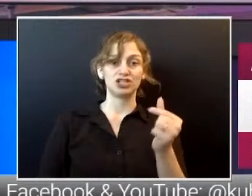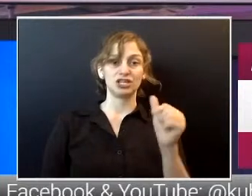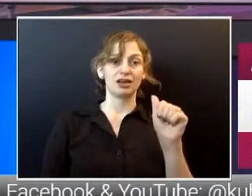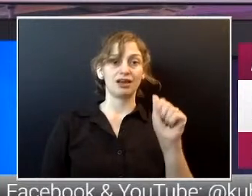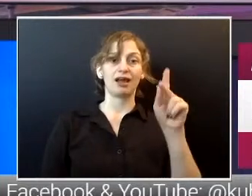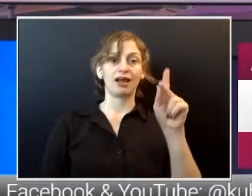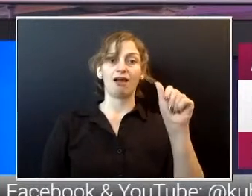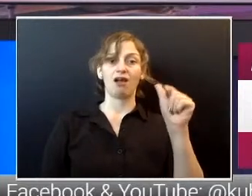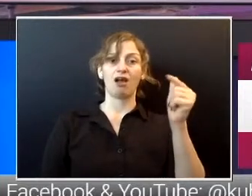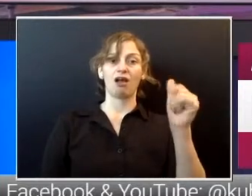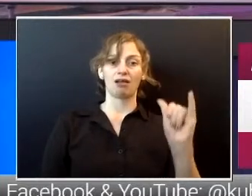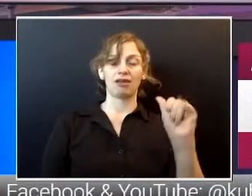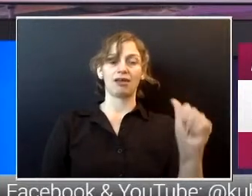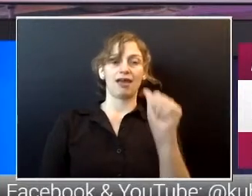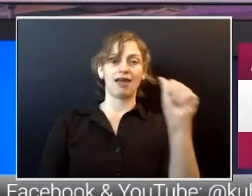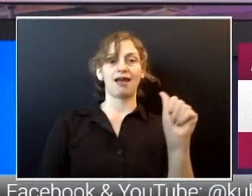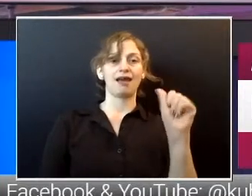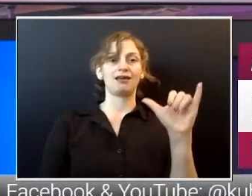cgakagi@yahoo.com. That's